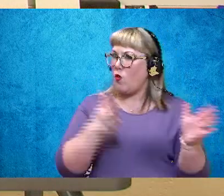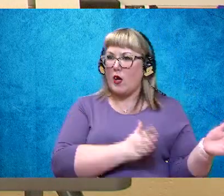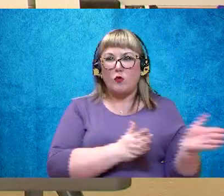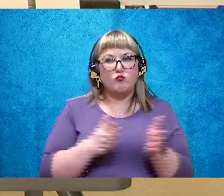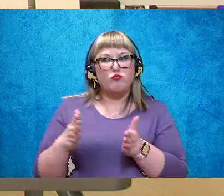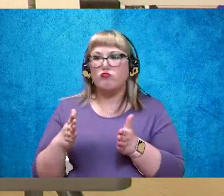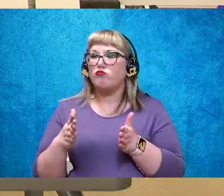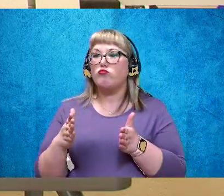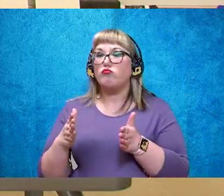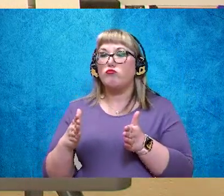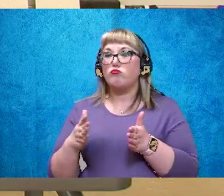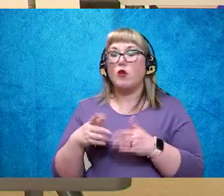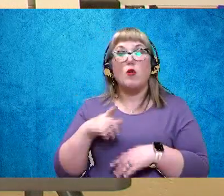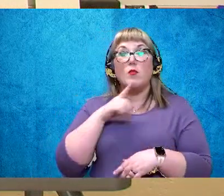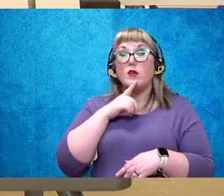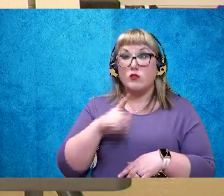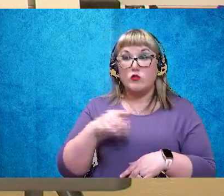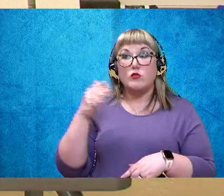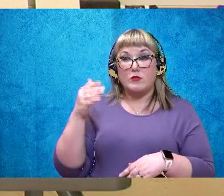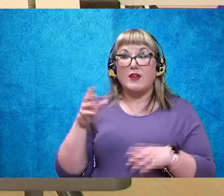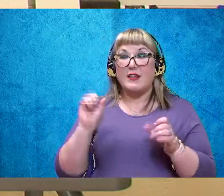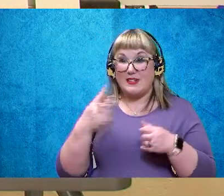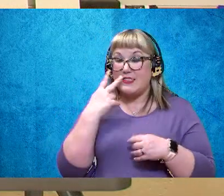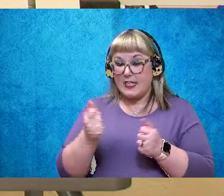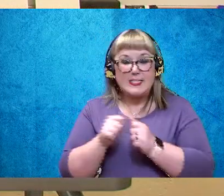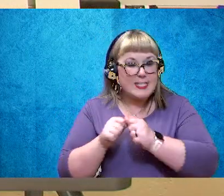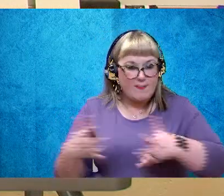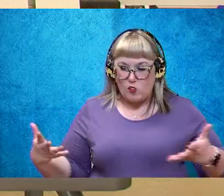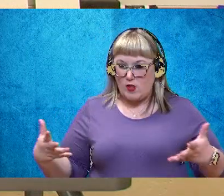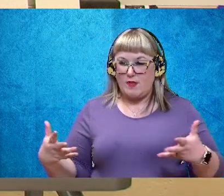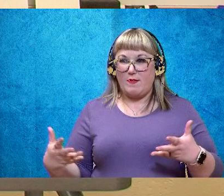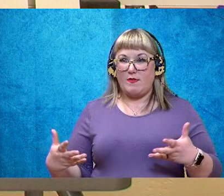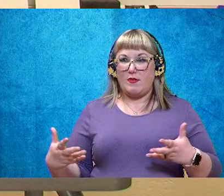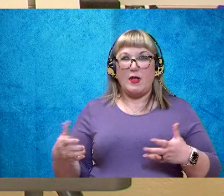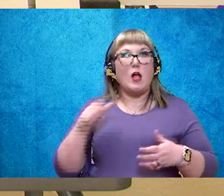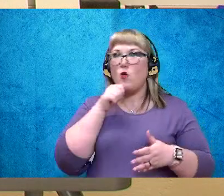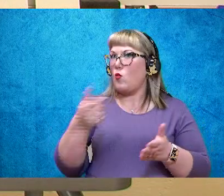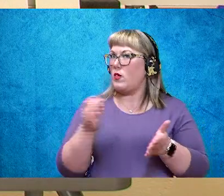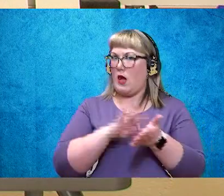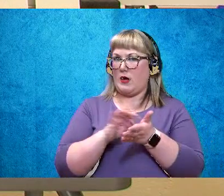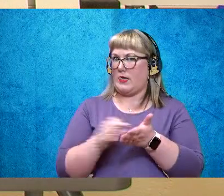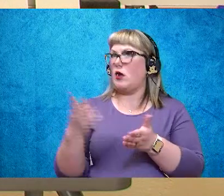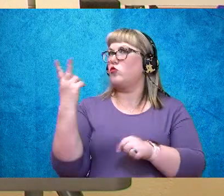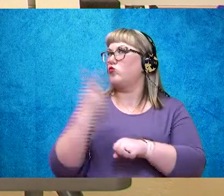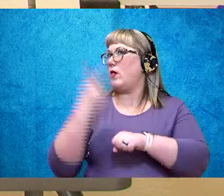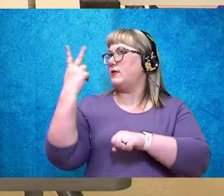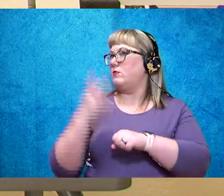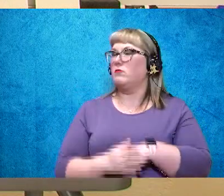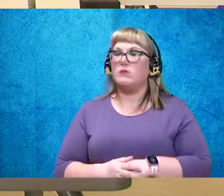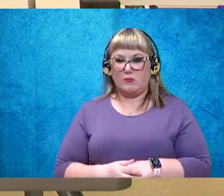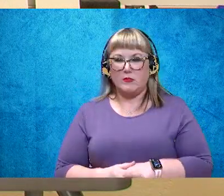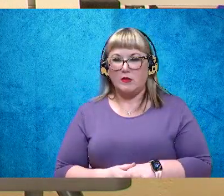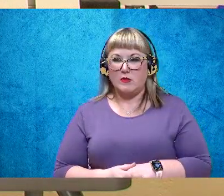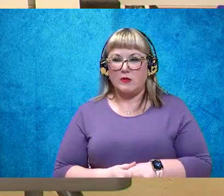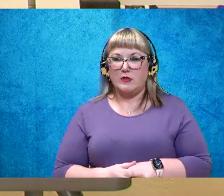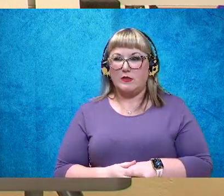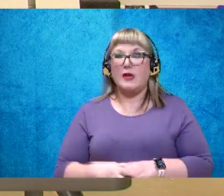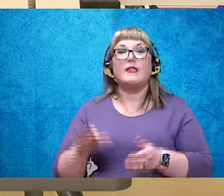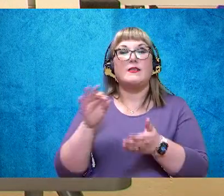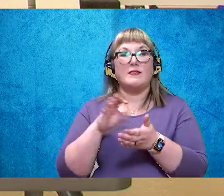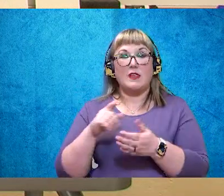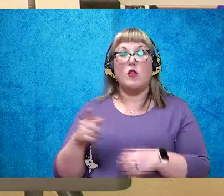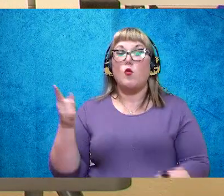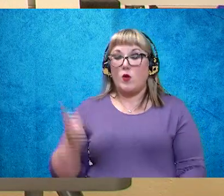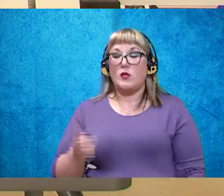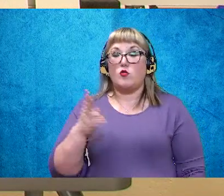my collection to make sure that I can see everything and that I won't count something twice or leave something out. So let's go through and now touch